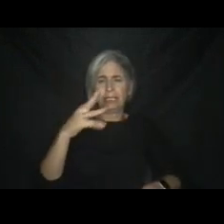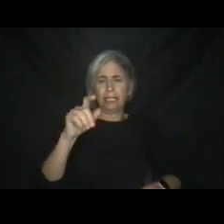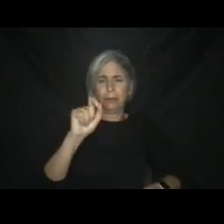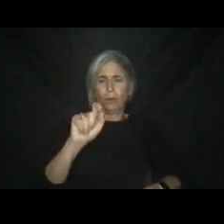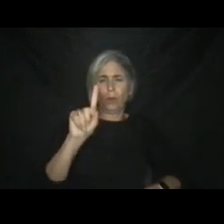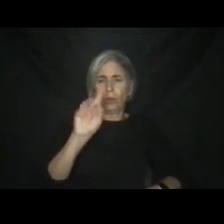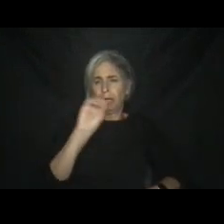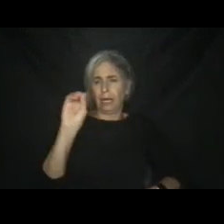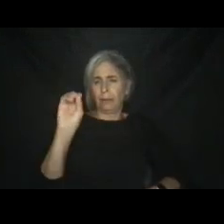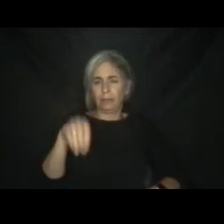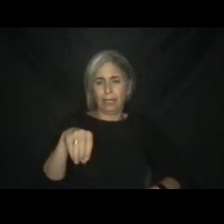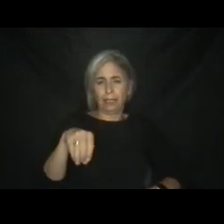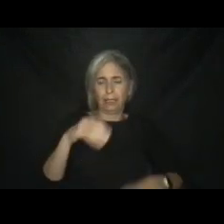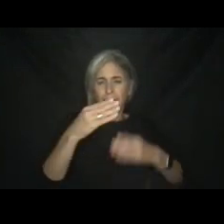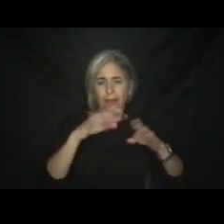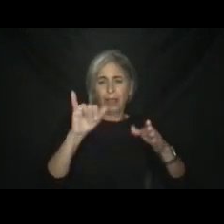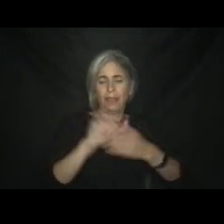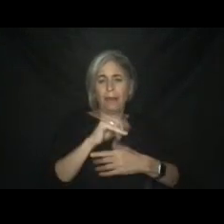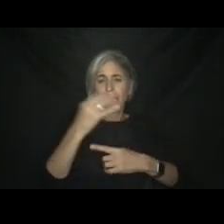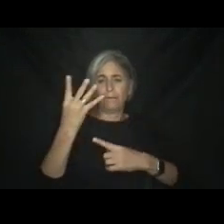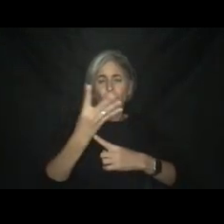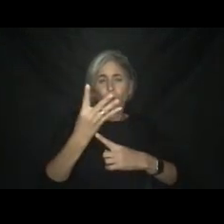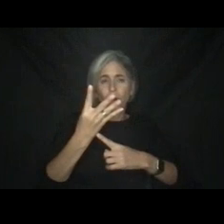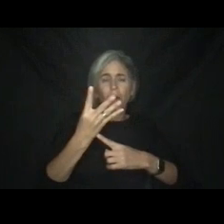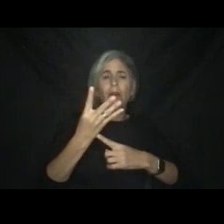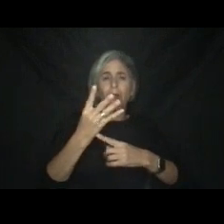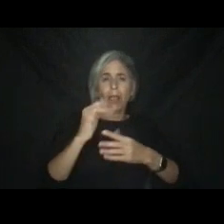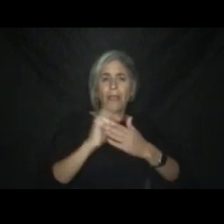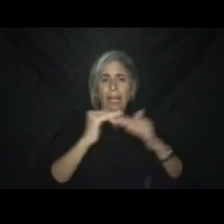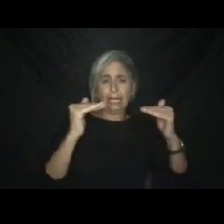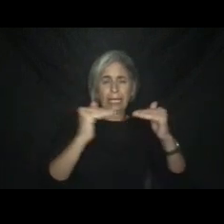we divide that by 4, that provides us with the mean deviation of